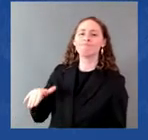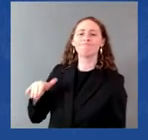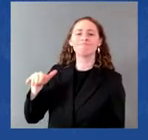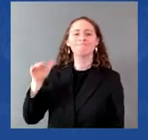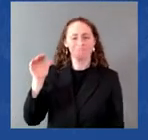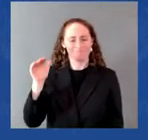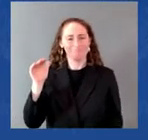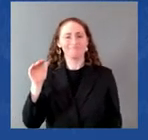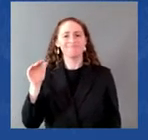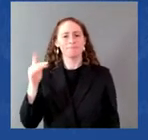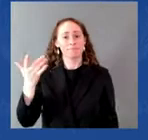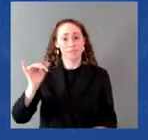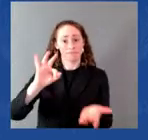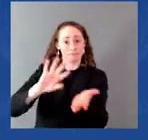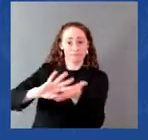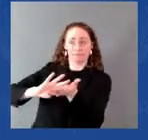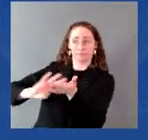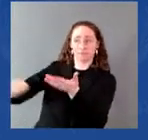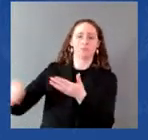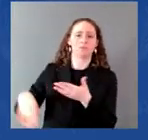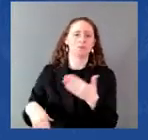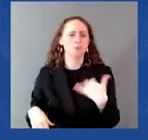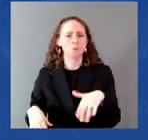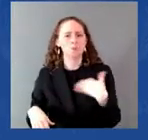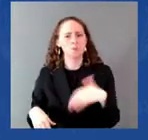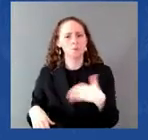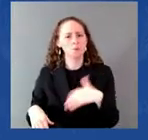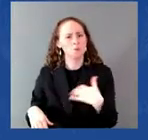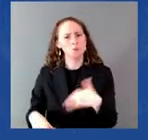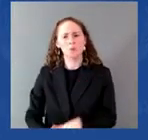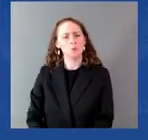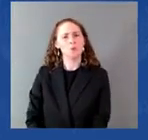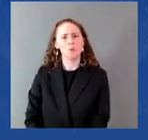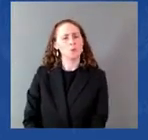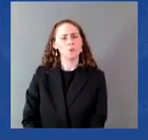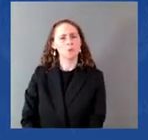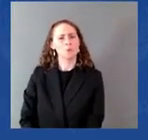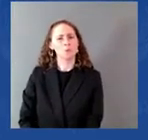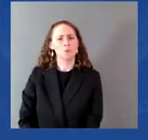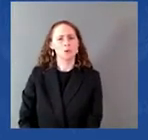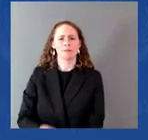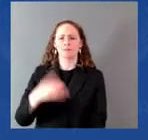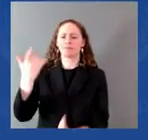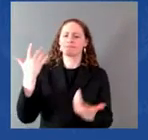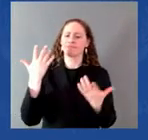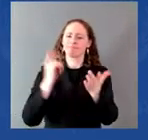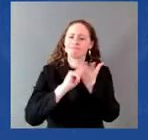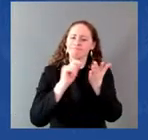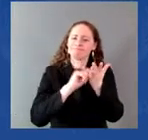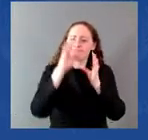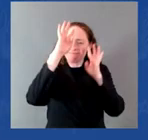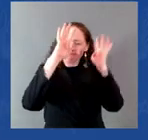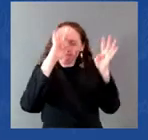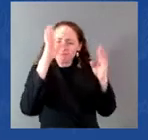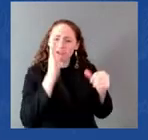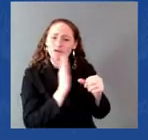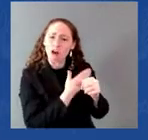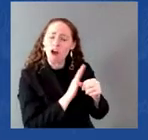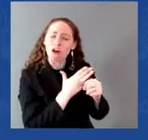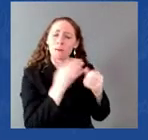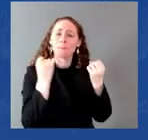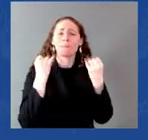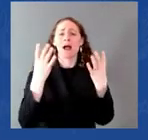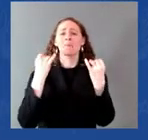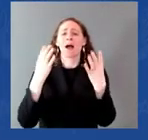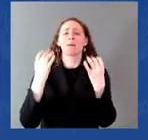and a producer. Jackie Wilson, Smokey Robinson, Stevie Wonder, The Supremes, The Temptations, Jackson 5, list goes on and on. And